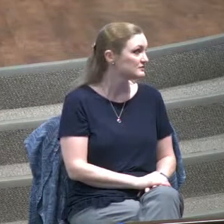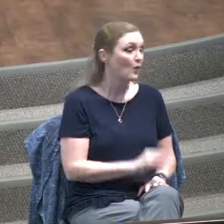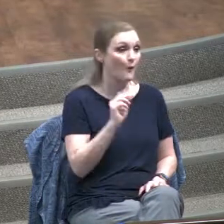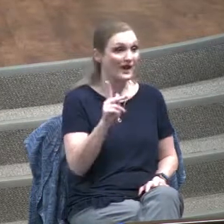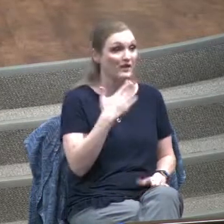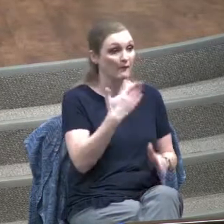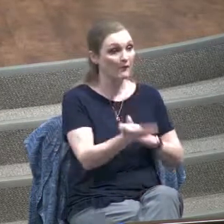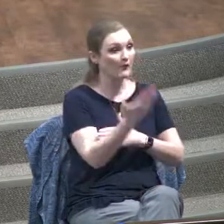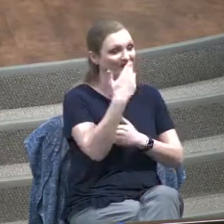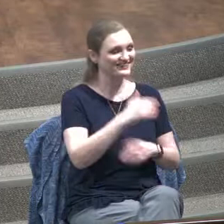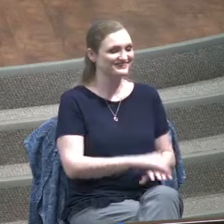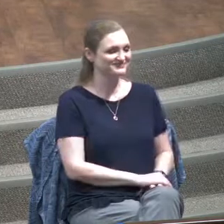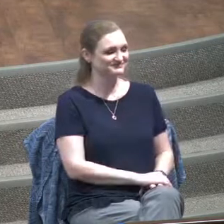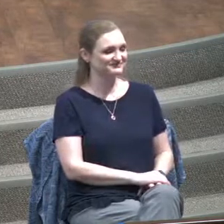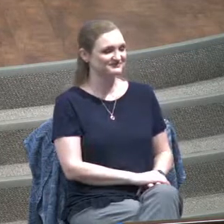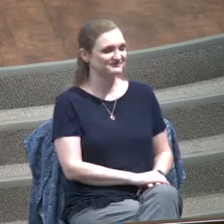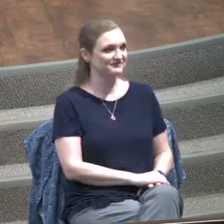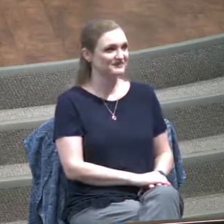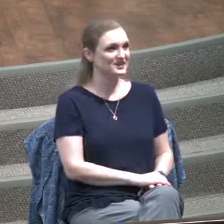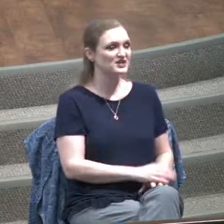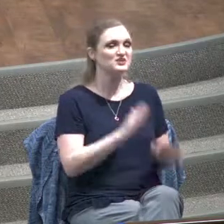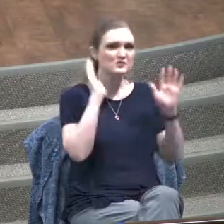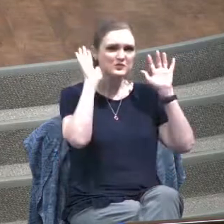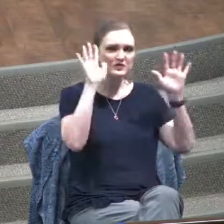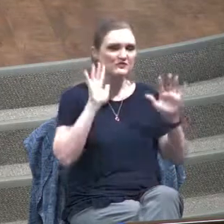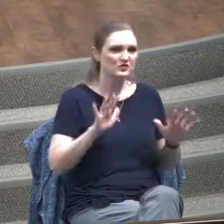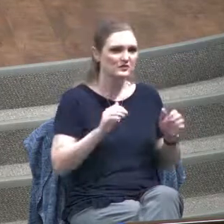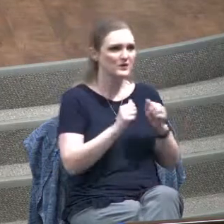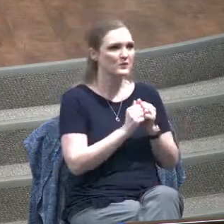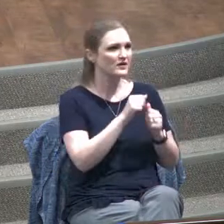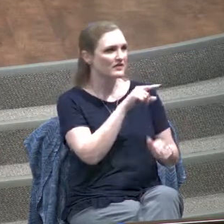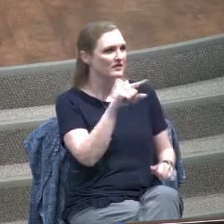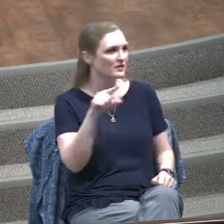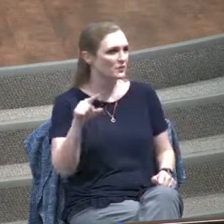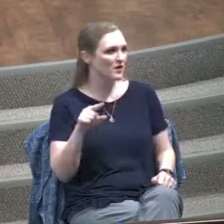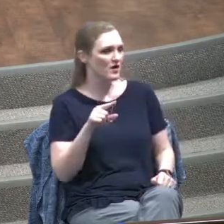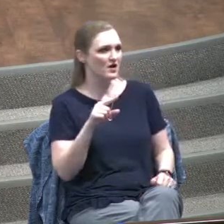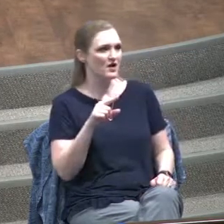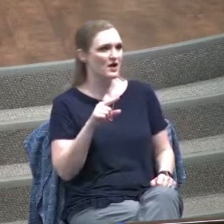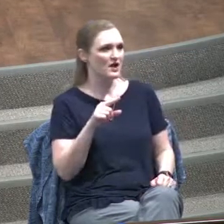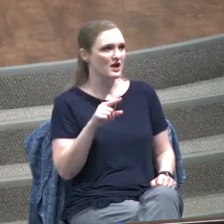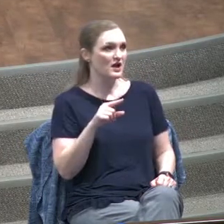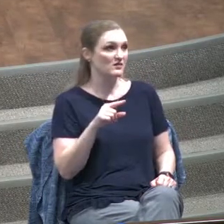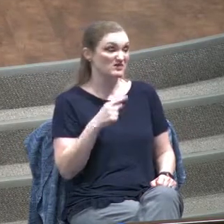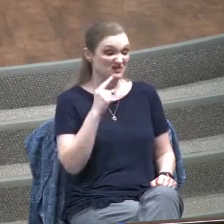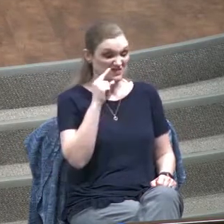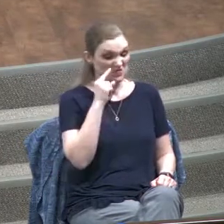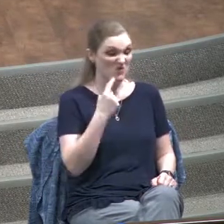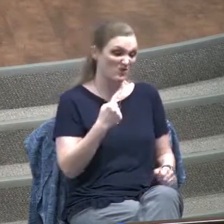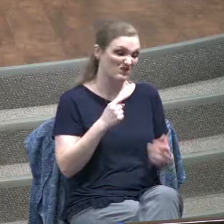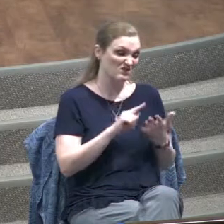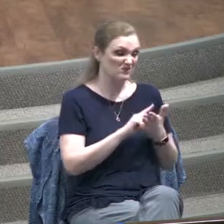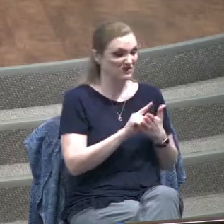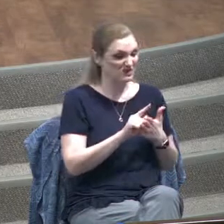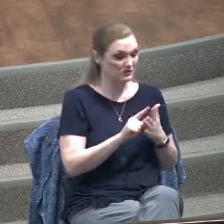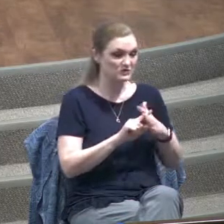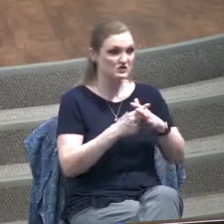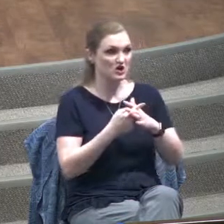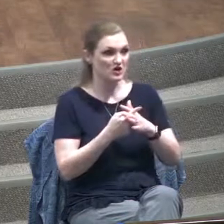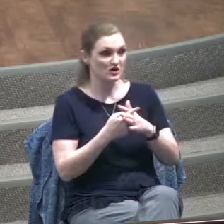Okay, good morning. Good morning. It's great to be with you. It's been kind of an uneventful week, and then we'll start this next